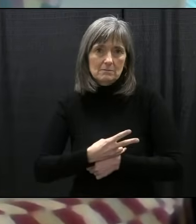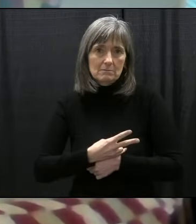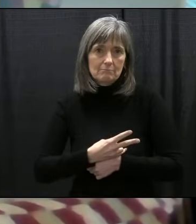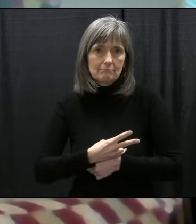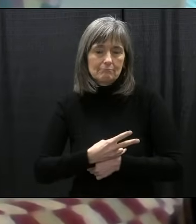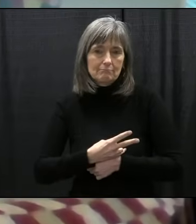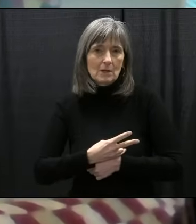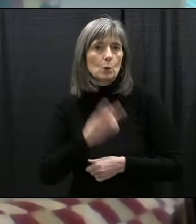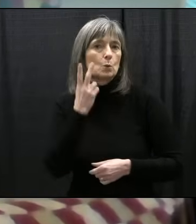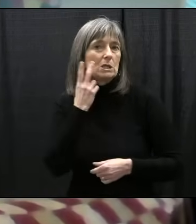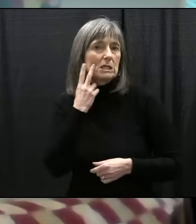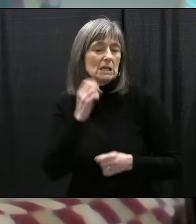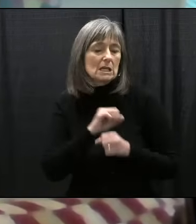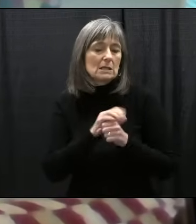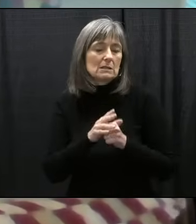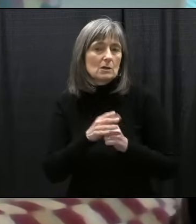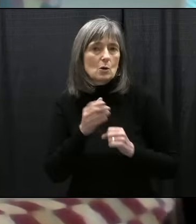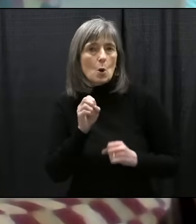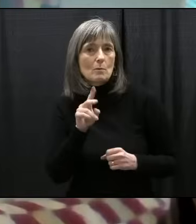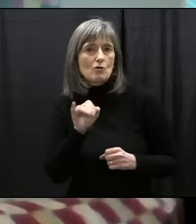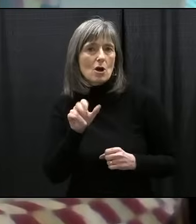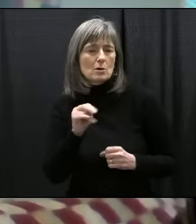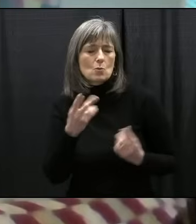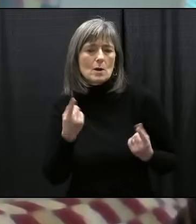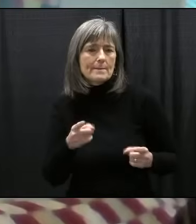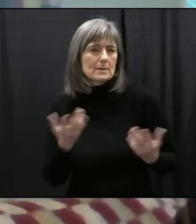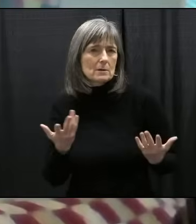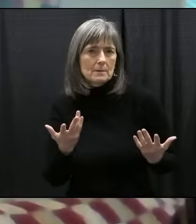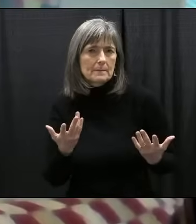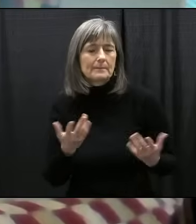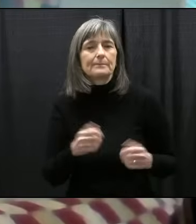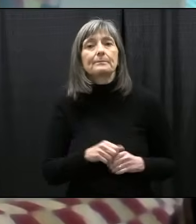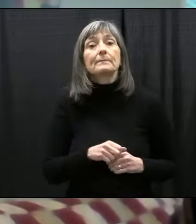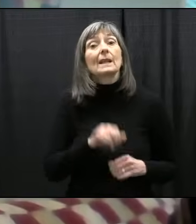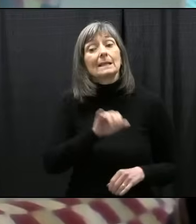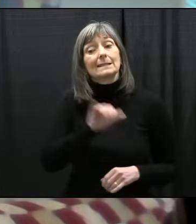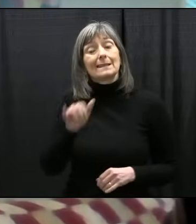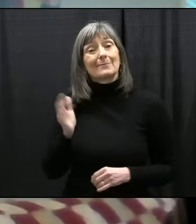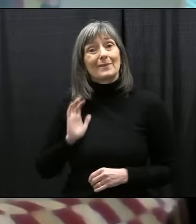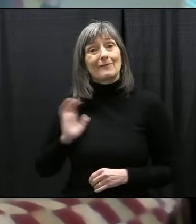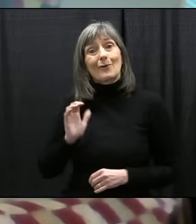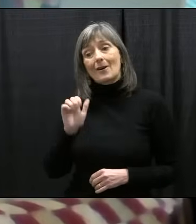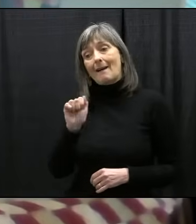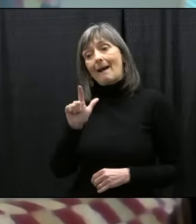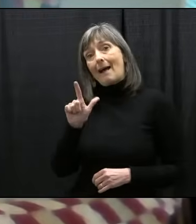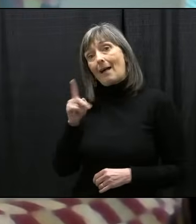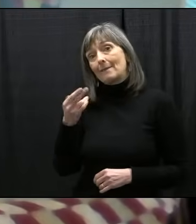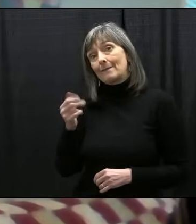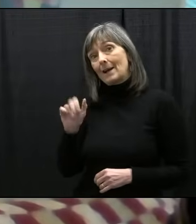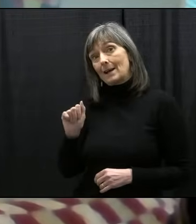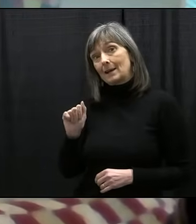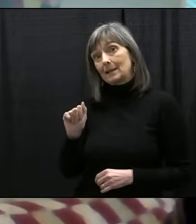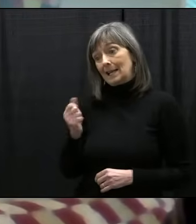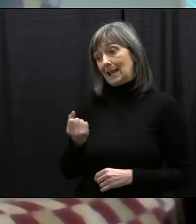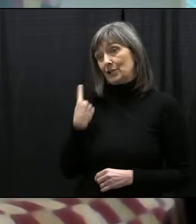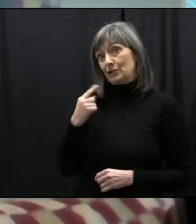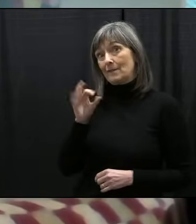management. We did similar with the Alpha outbreak earlier in the winter.